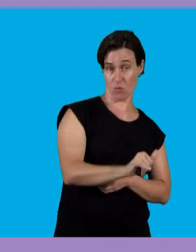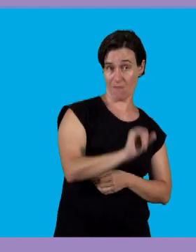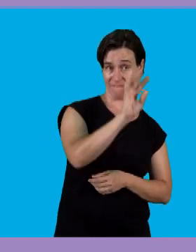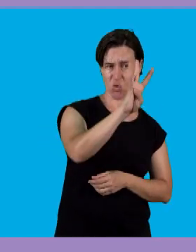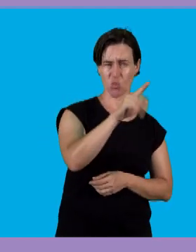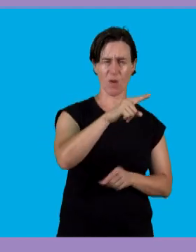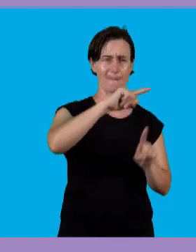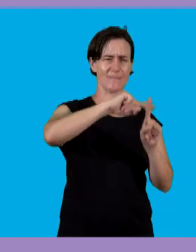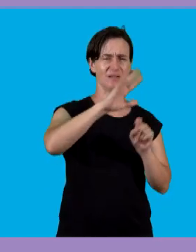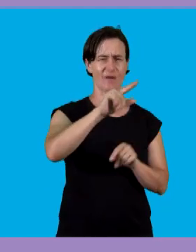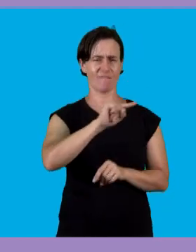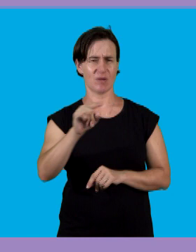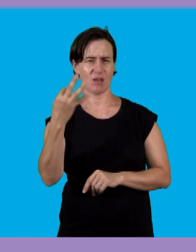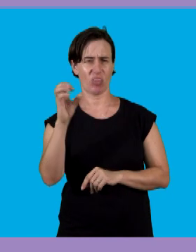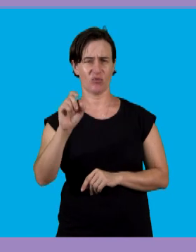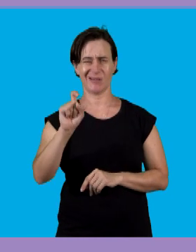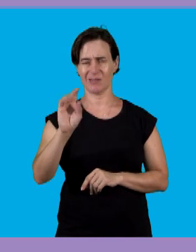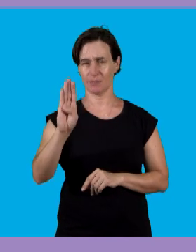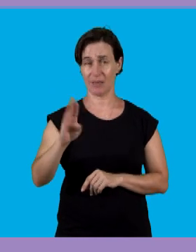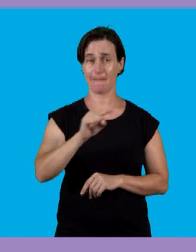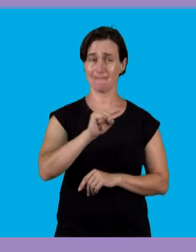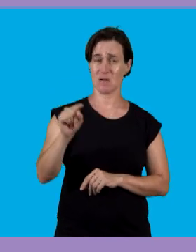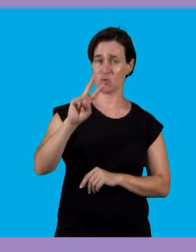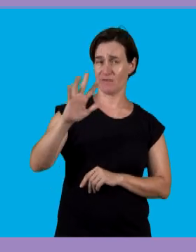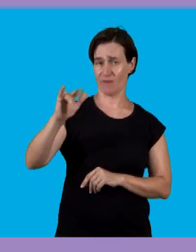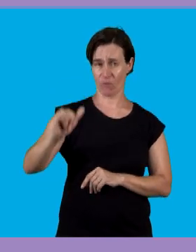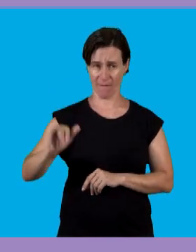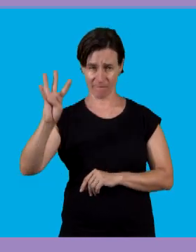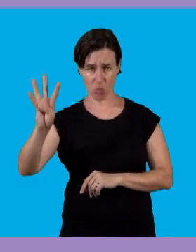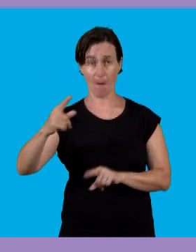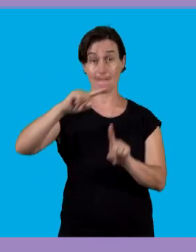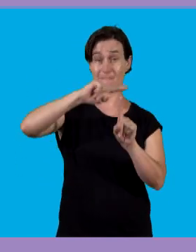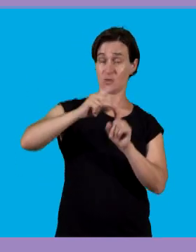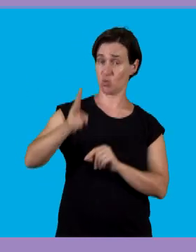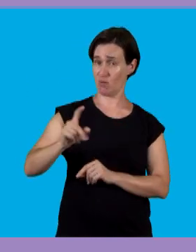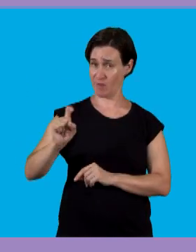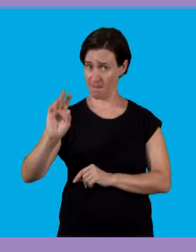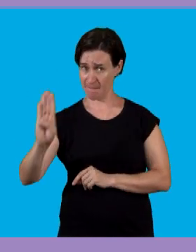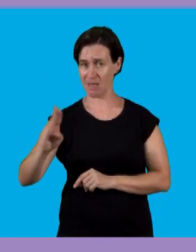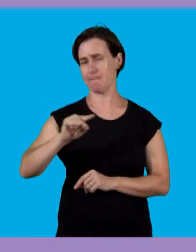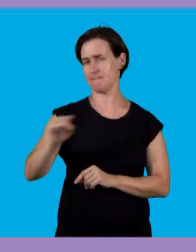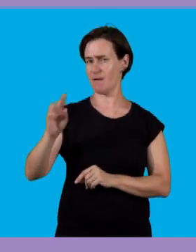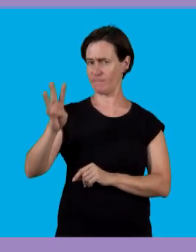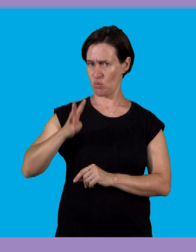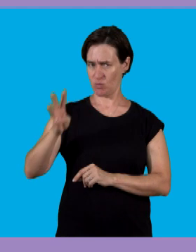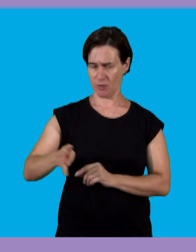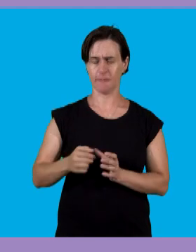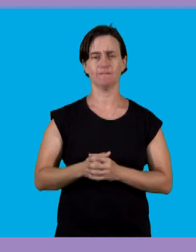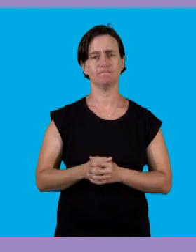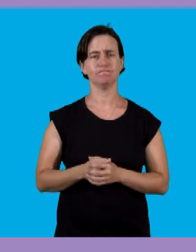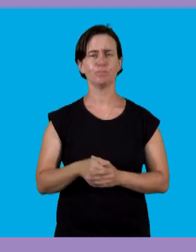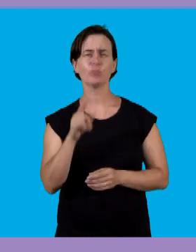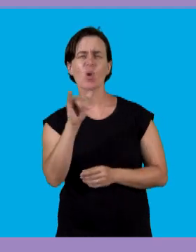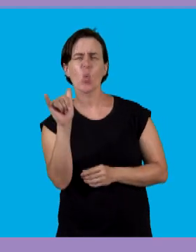4 plus 5 minus 30xb minus 25y exponent 4 plus 12xb minus